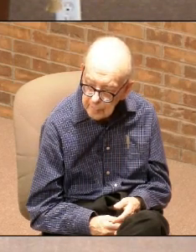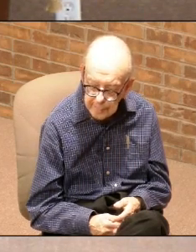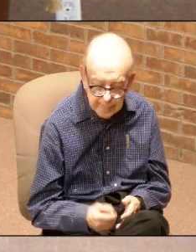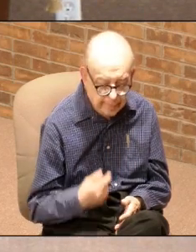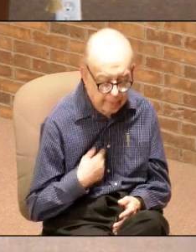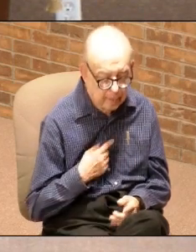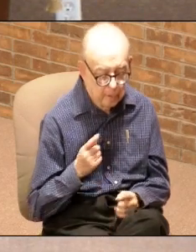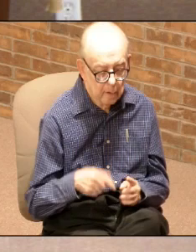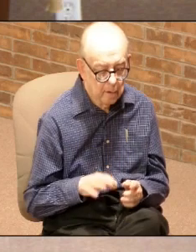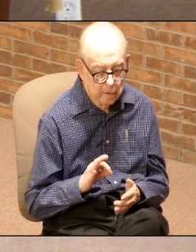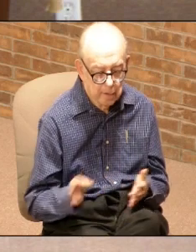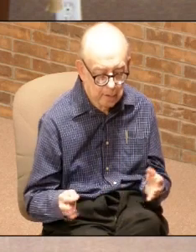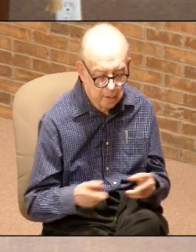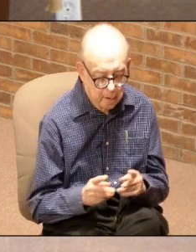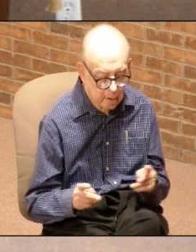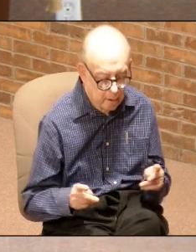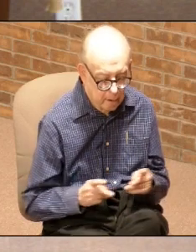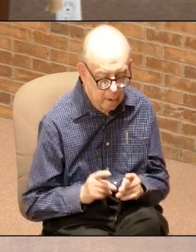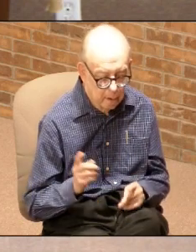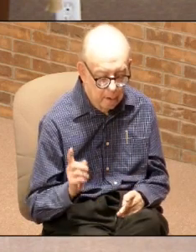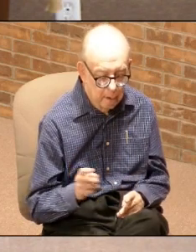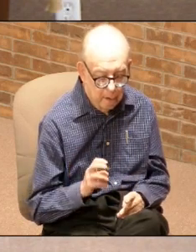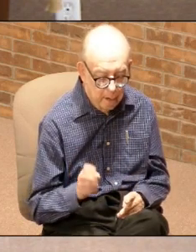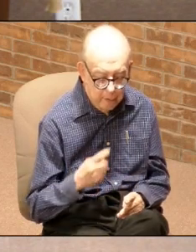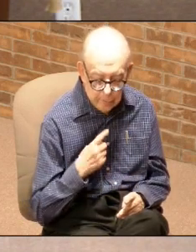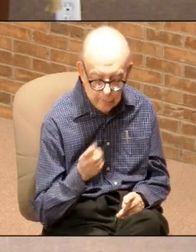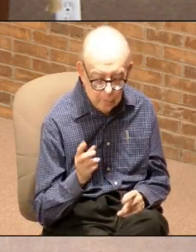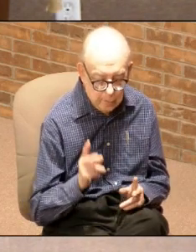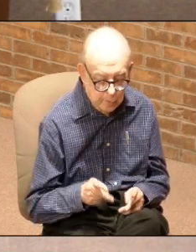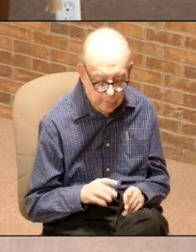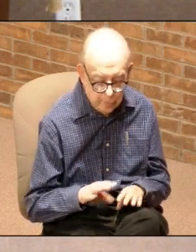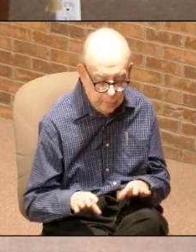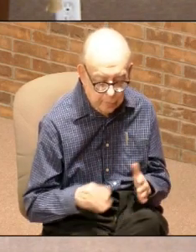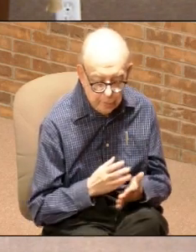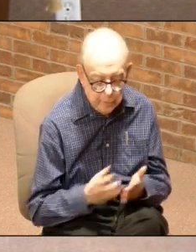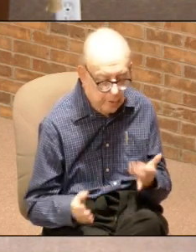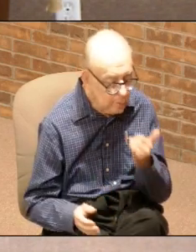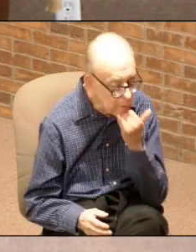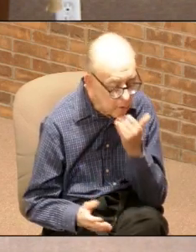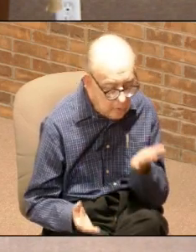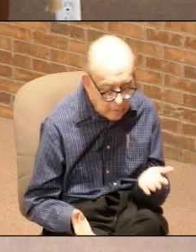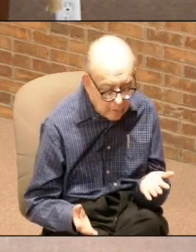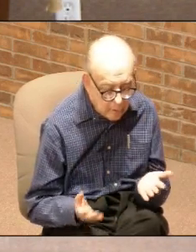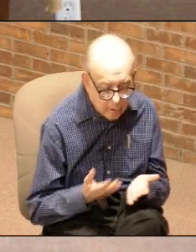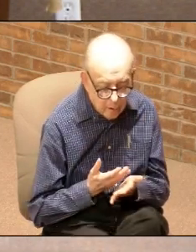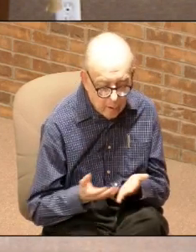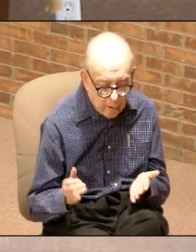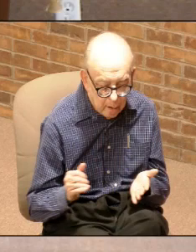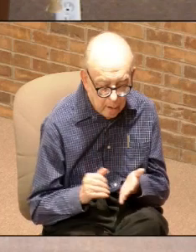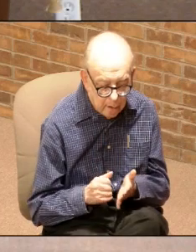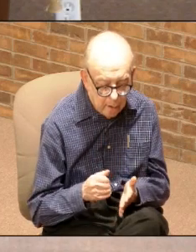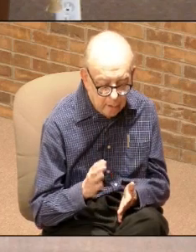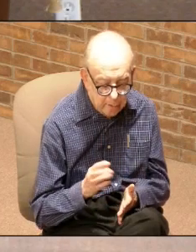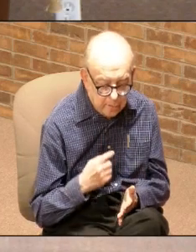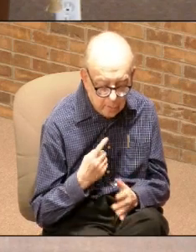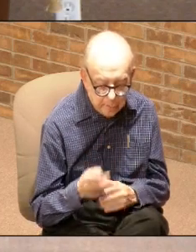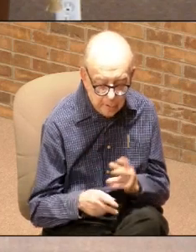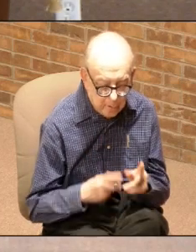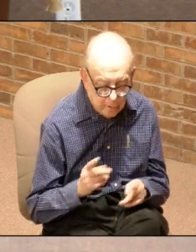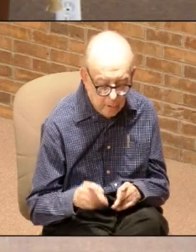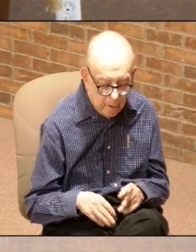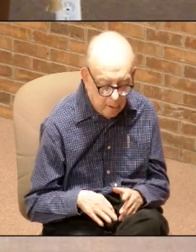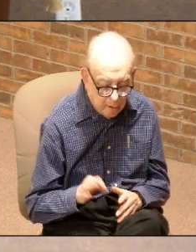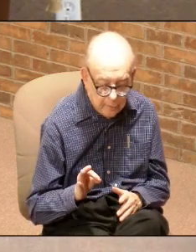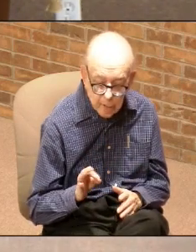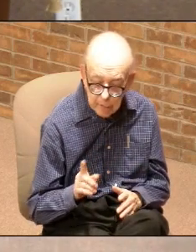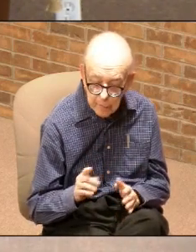I can't find any place that God's ever told anybody to do something wrong. Everything that God has always told people that I find